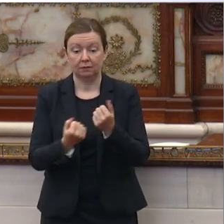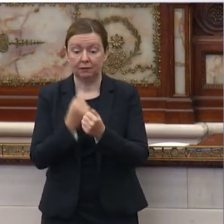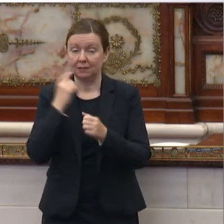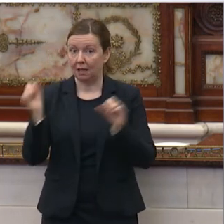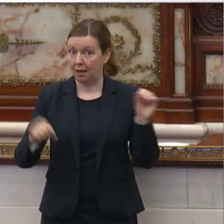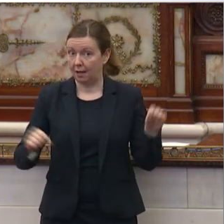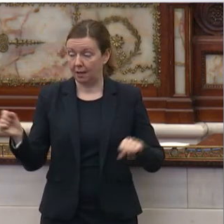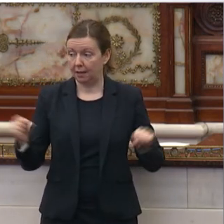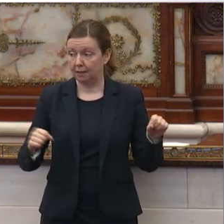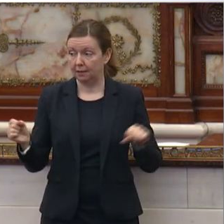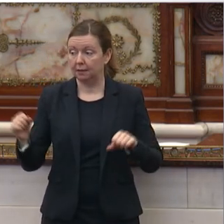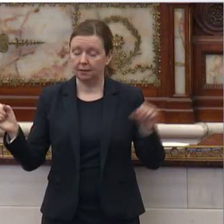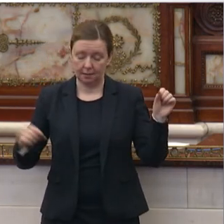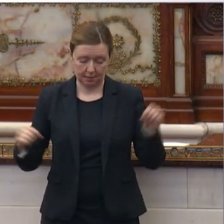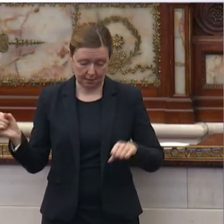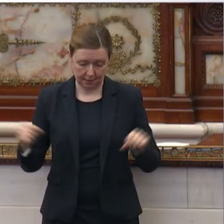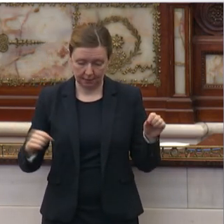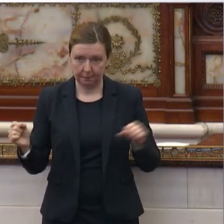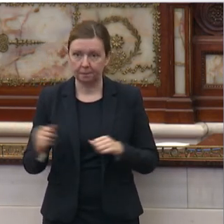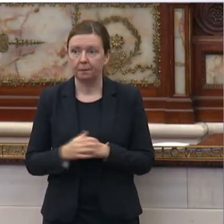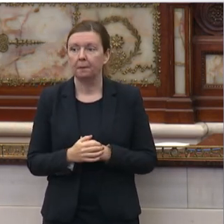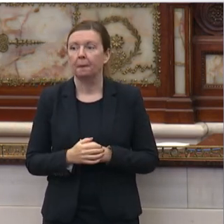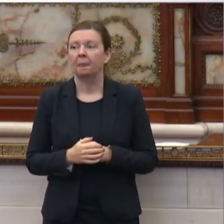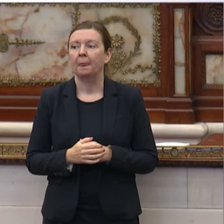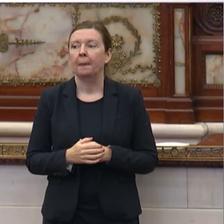indicate by saying aye.